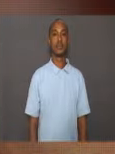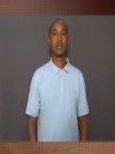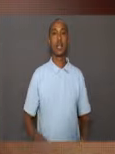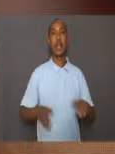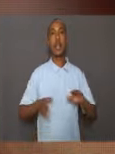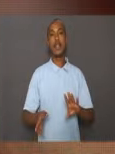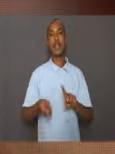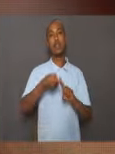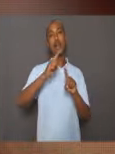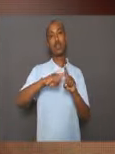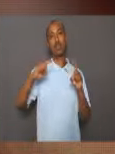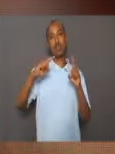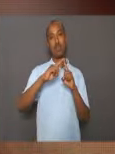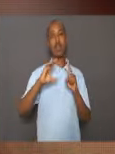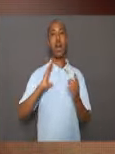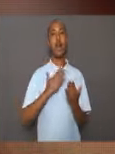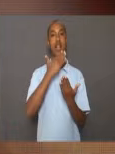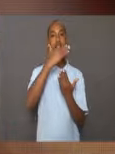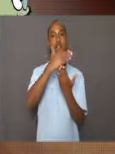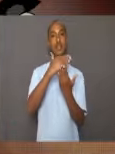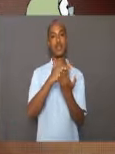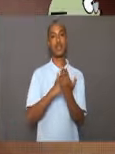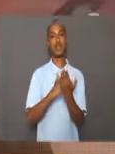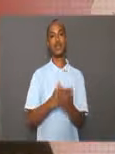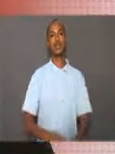Let's get back to our lesson.